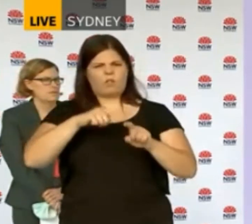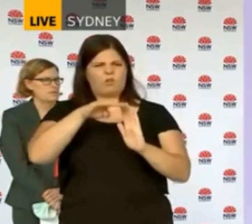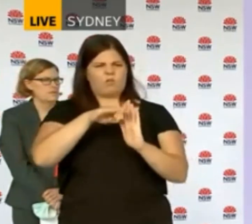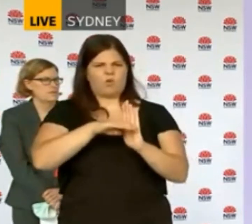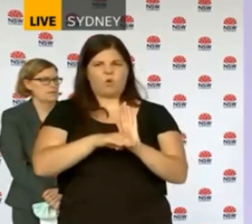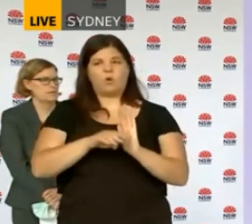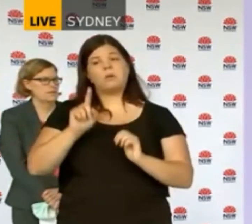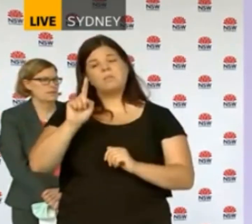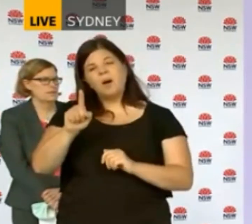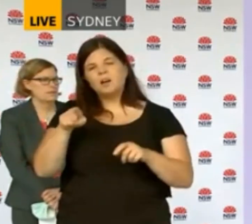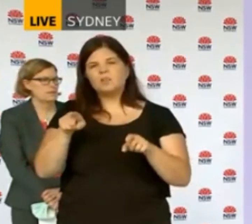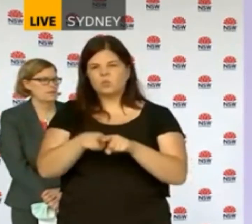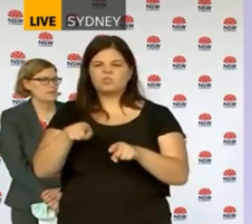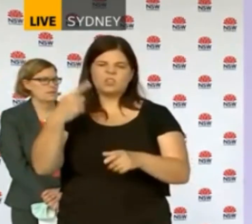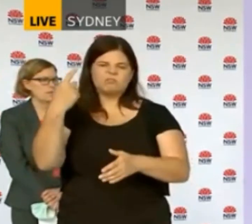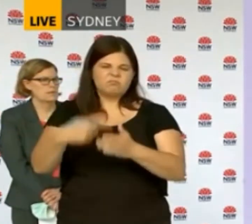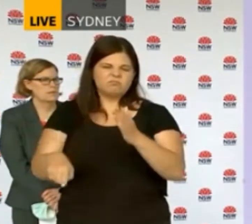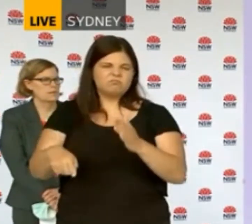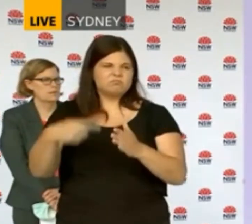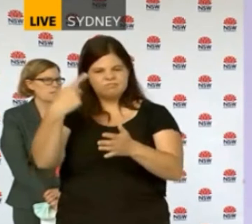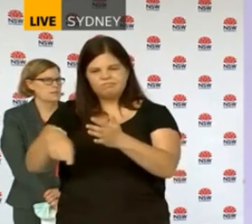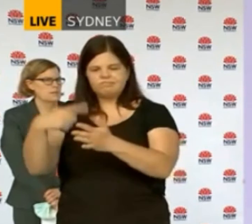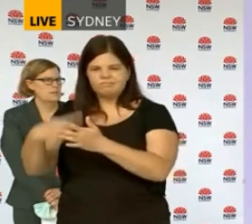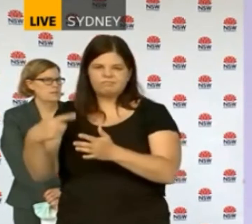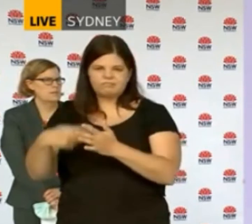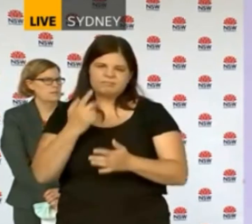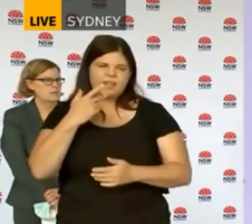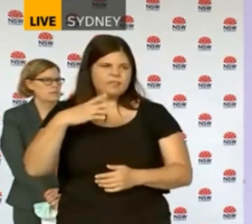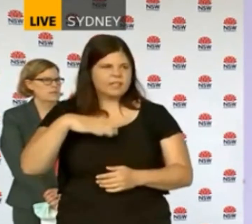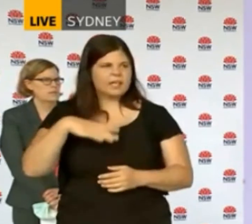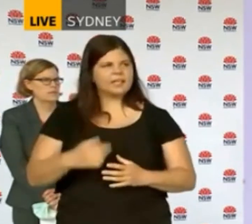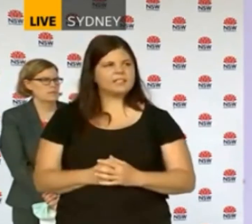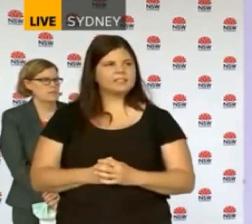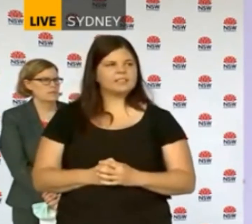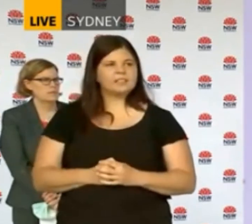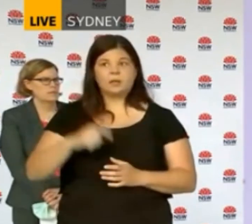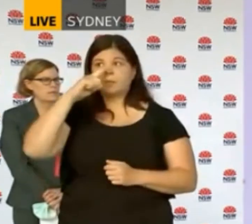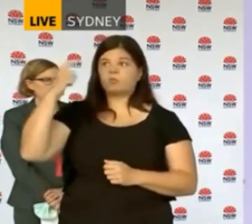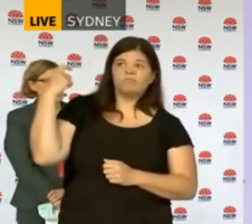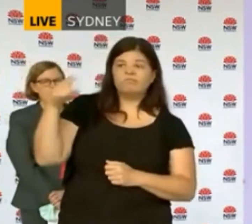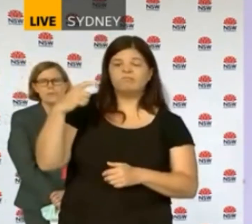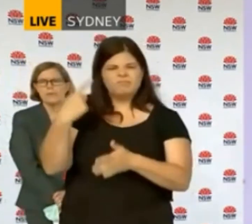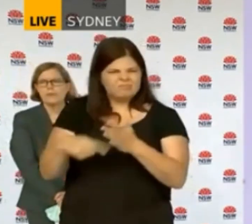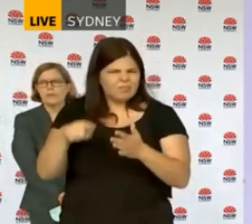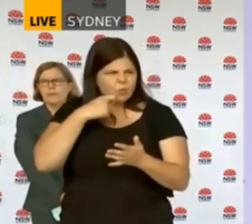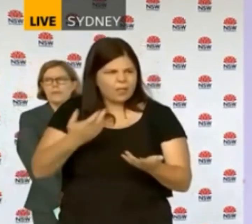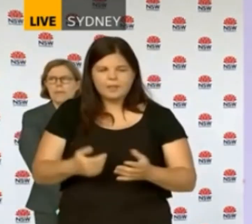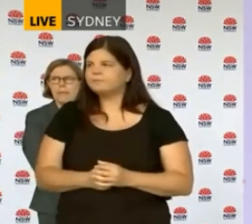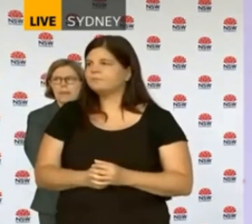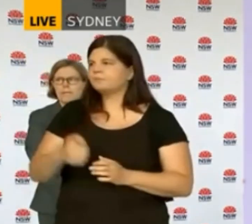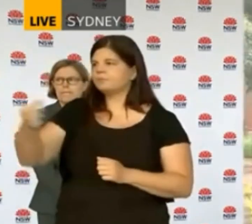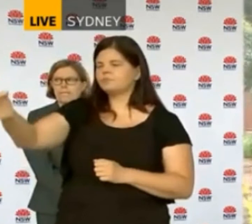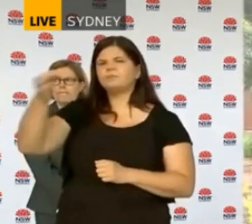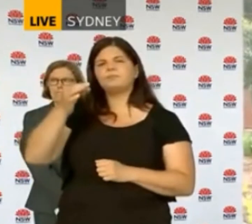will also be orders backing that in, and there will be fines available to be enforced if people breach those orders.